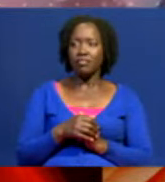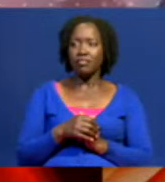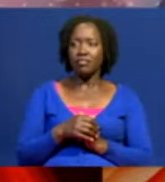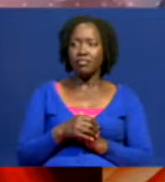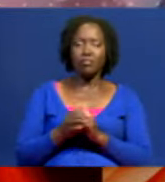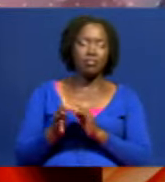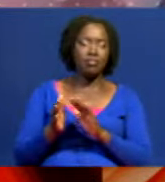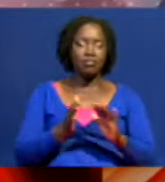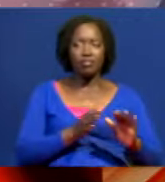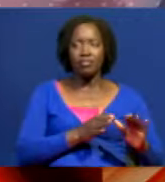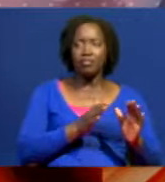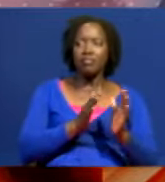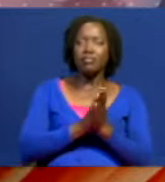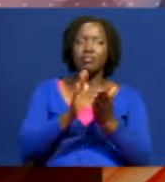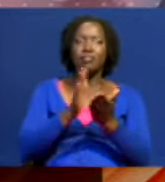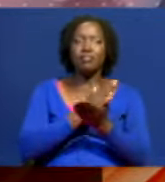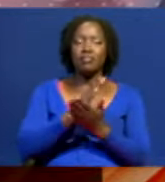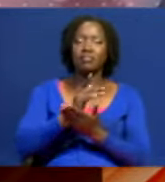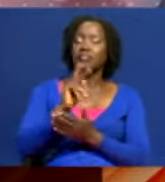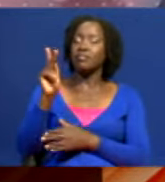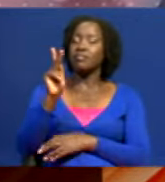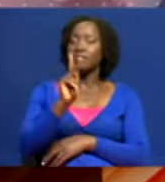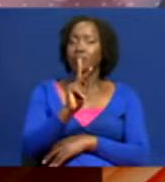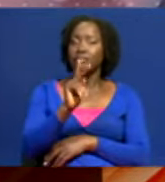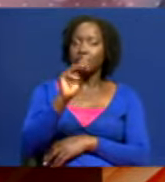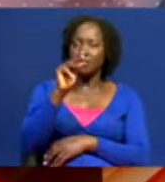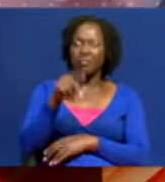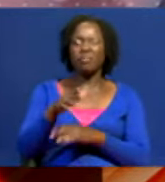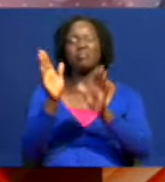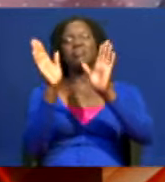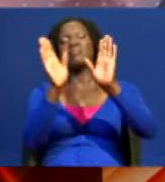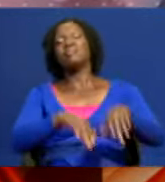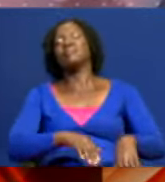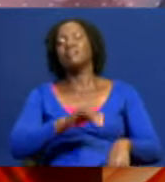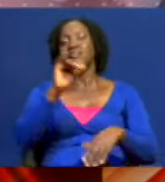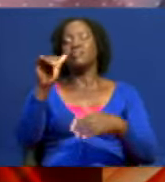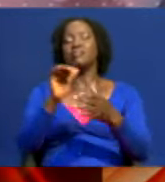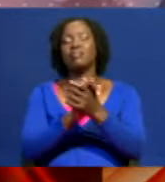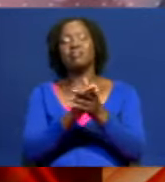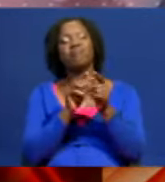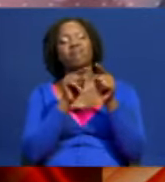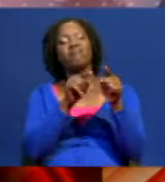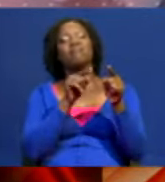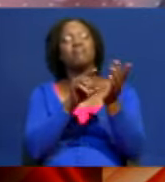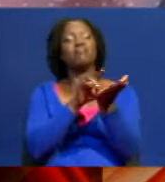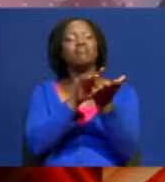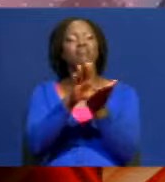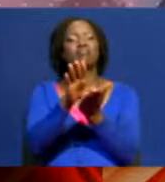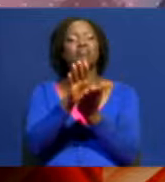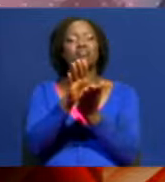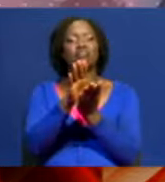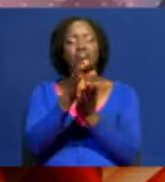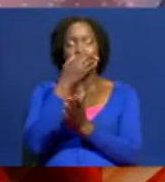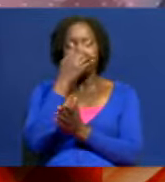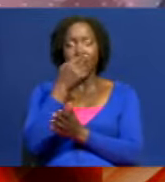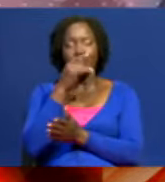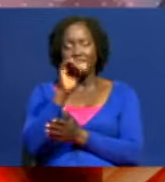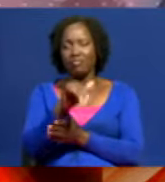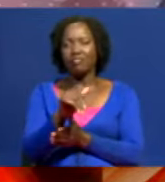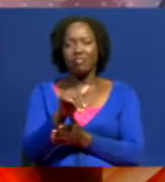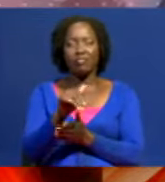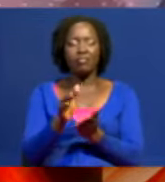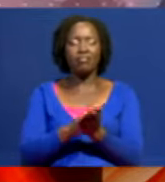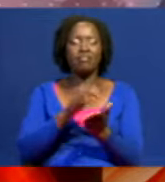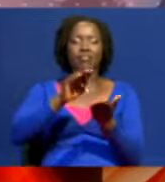And on the political front, a section of Kenya Kwanza MPs have dismissed Jubilee Party's threats to impeach the president, terming it an exercise